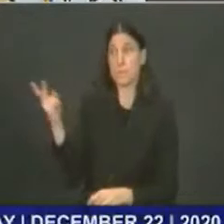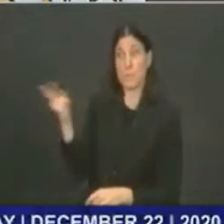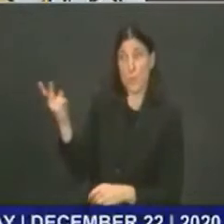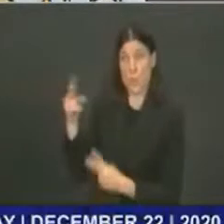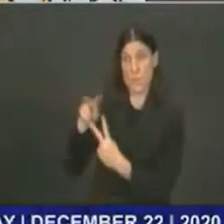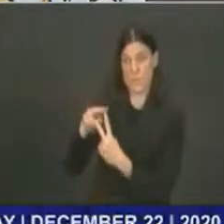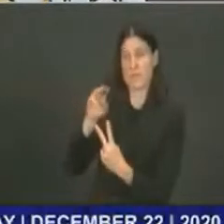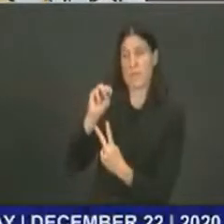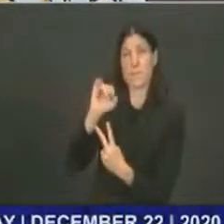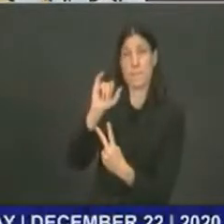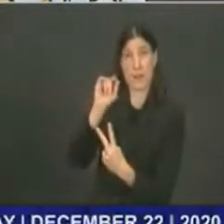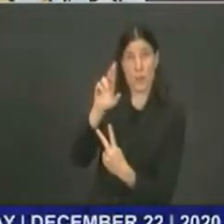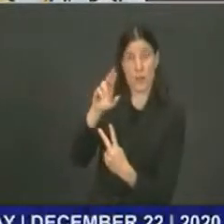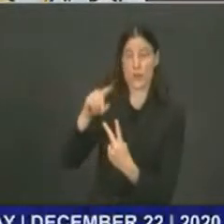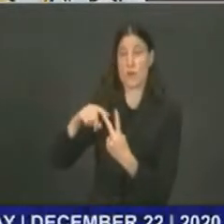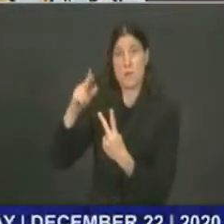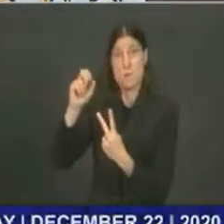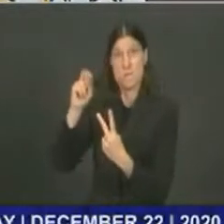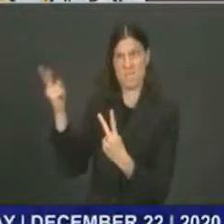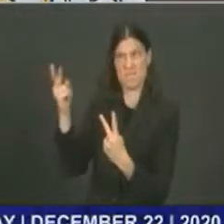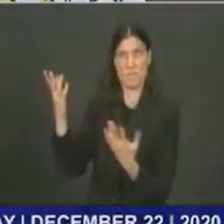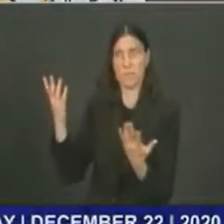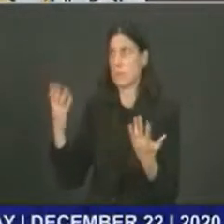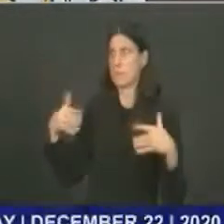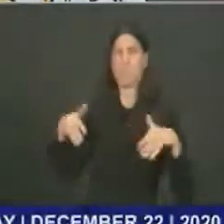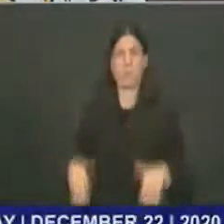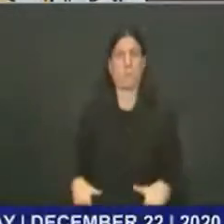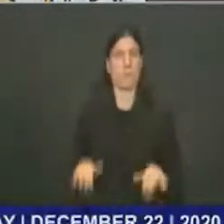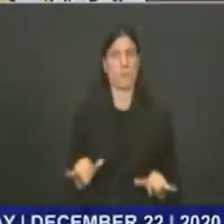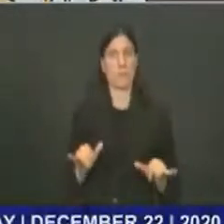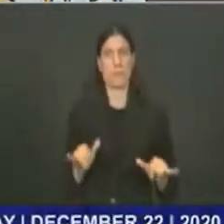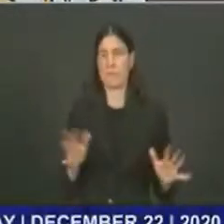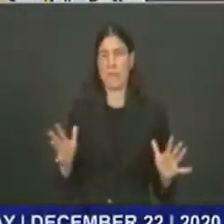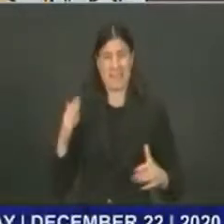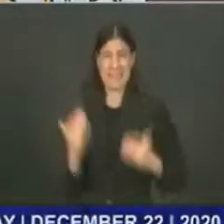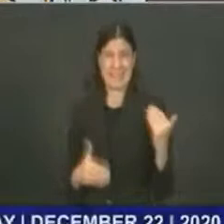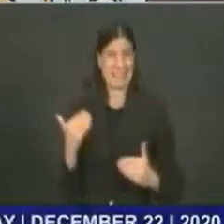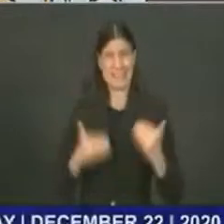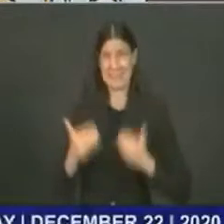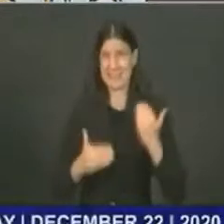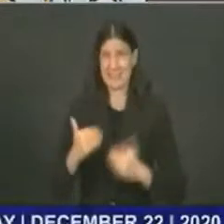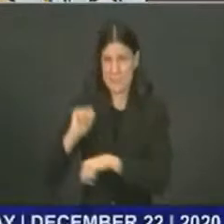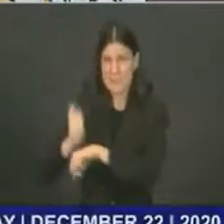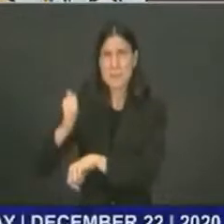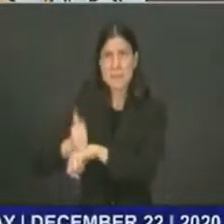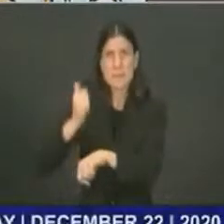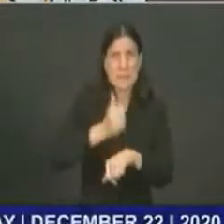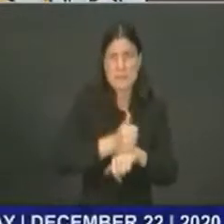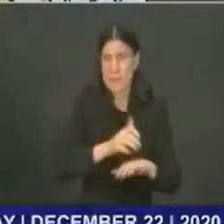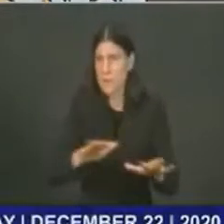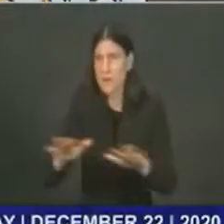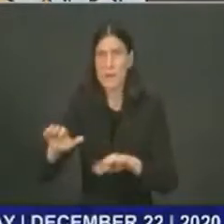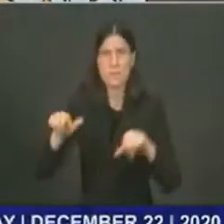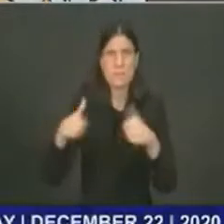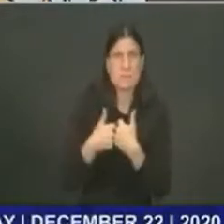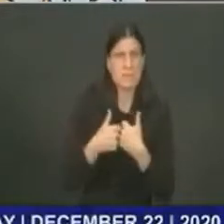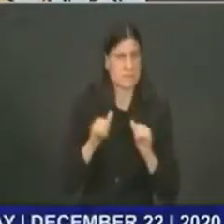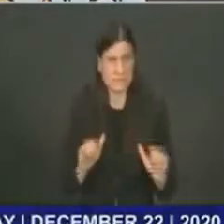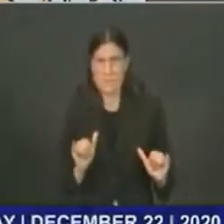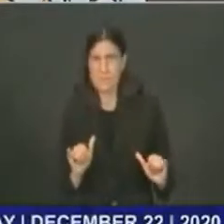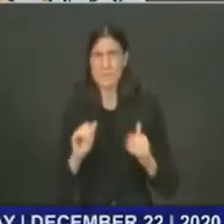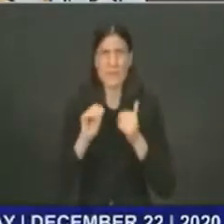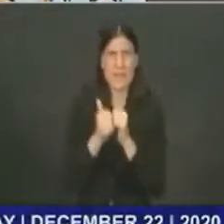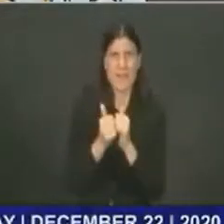folks at the health lab have risen to the challenge over and over and over again, providing us timely and accurate